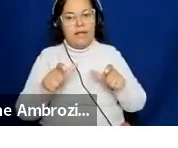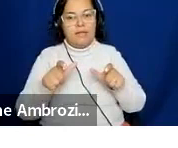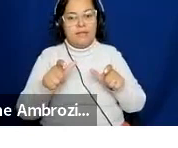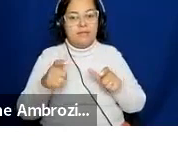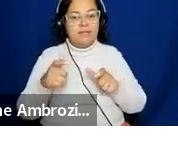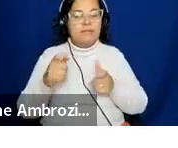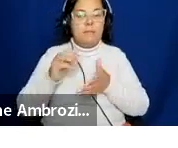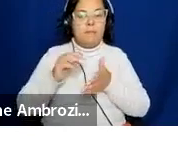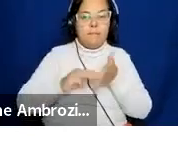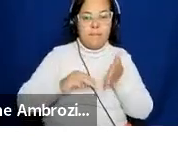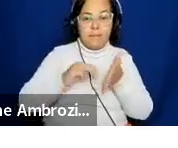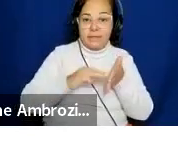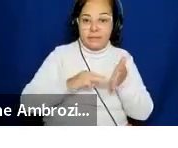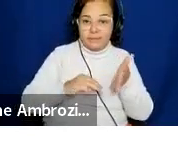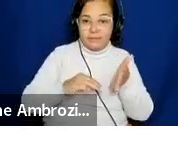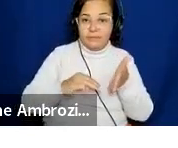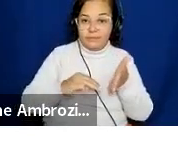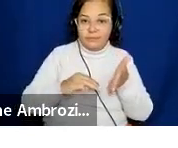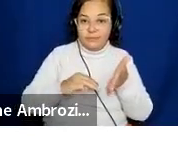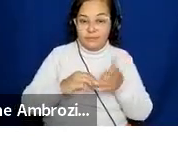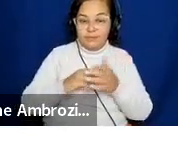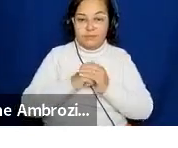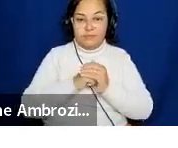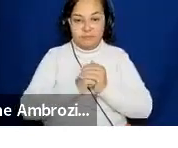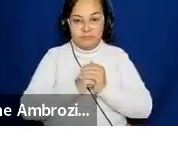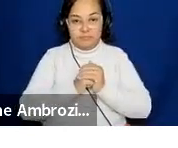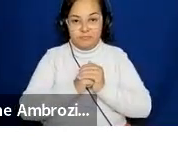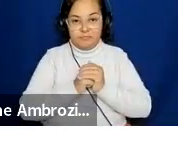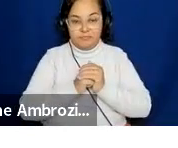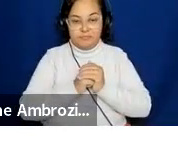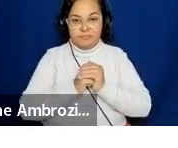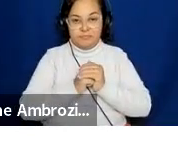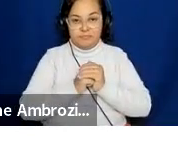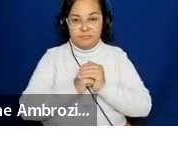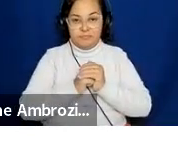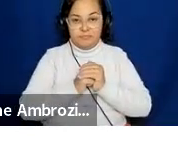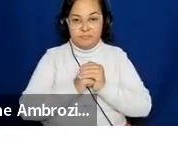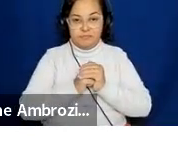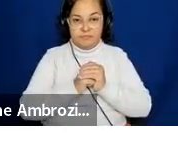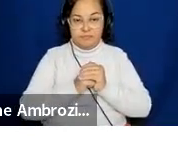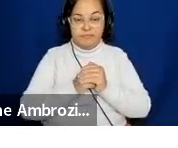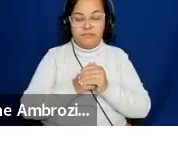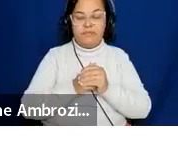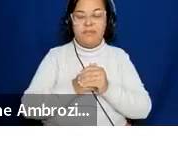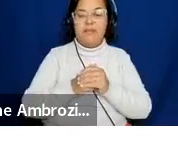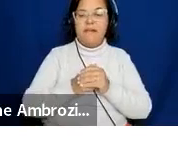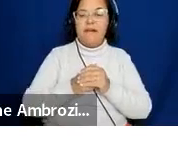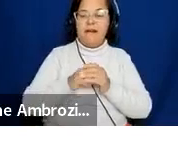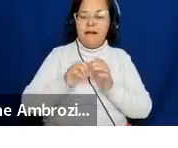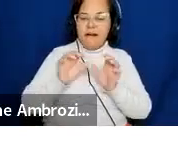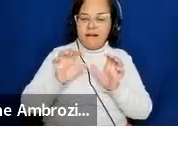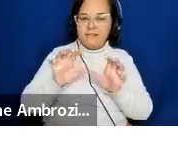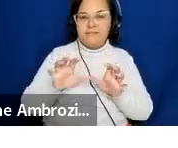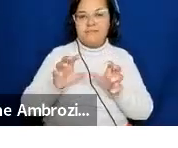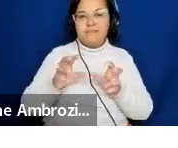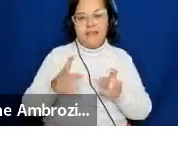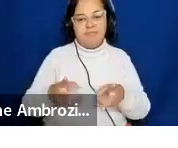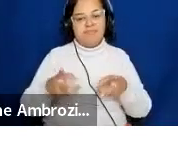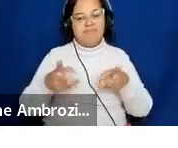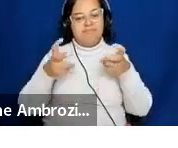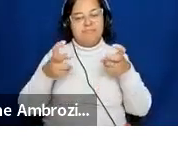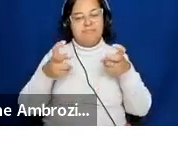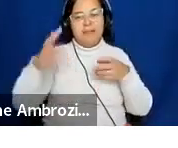psychological perspectives. And that's how he saw things at that point. And this article, the